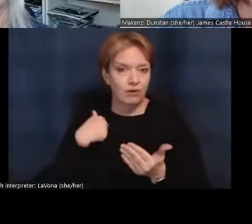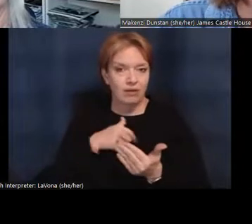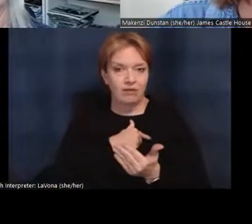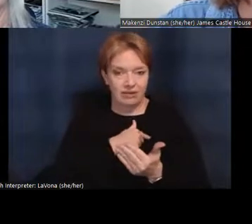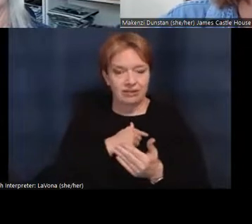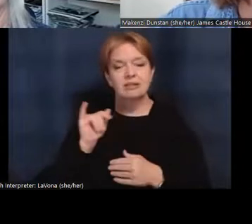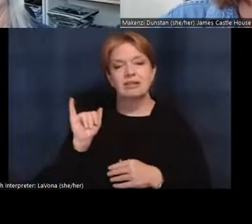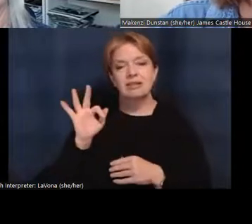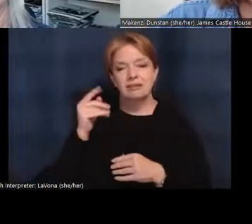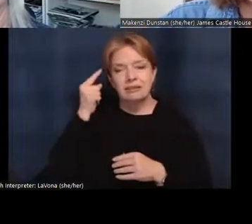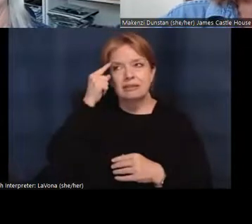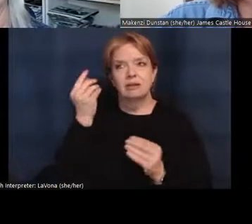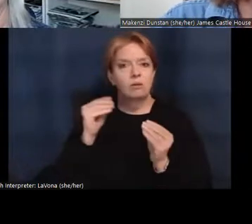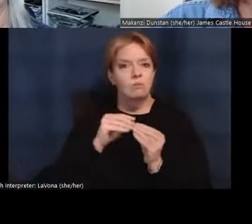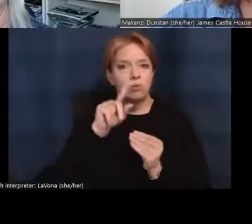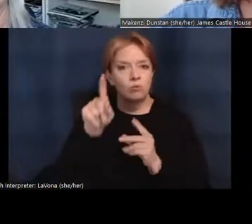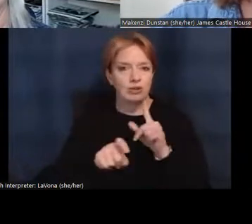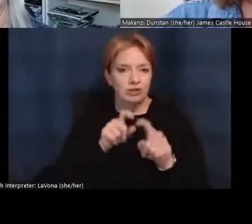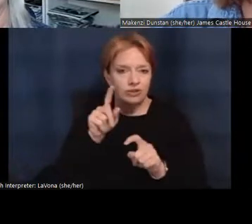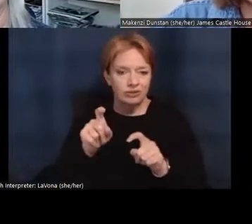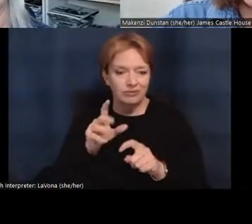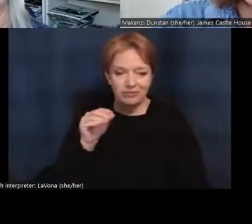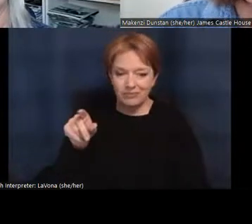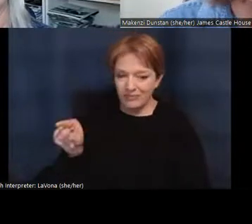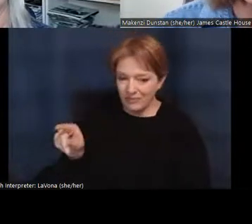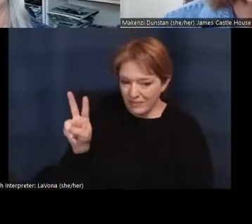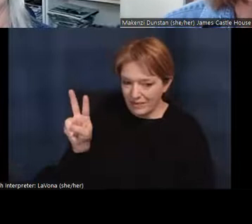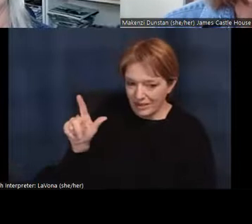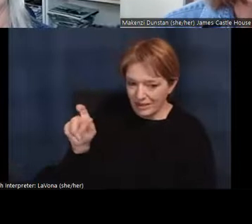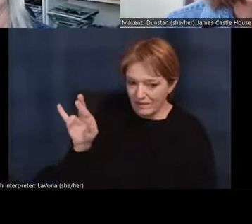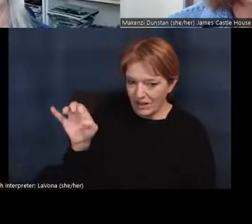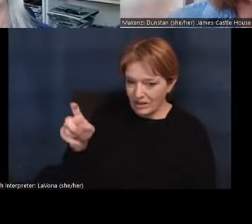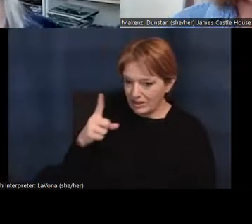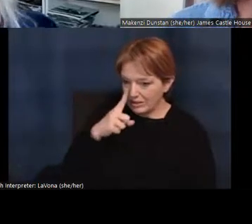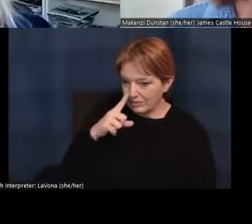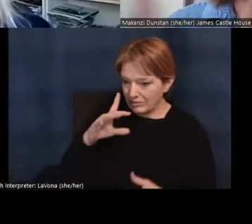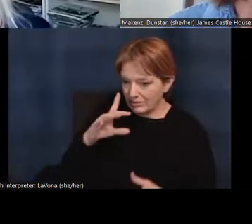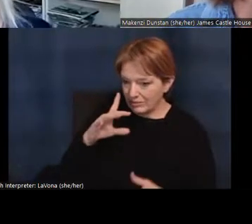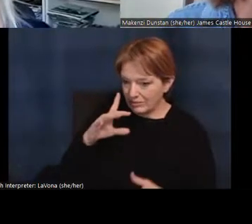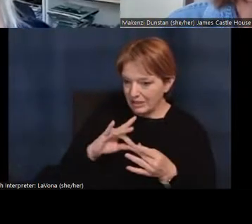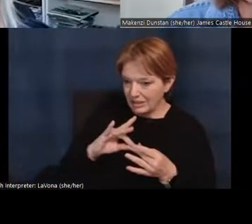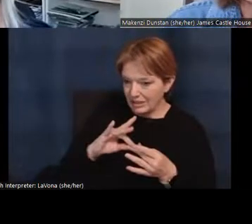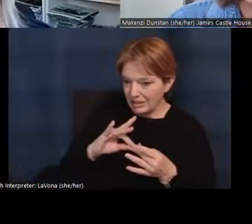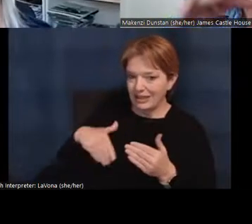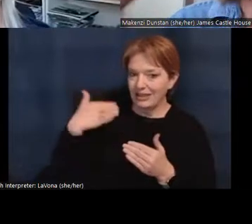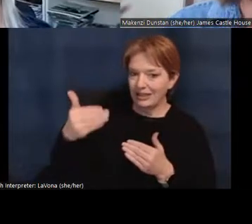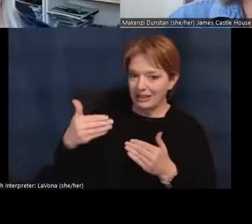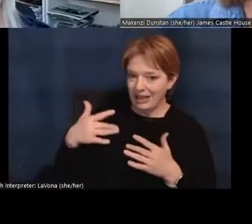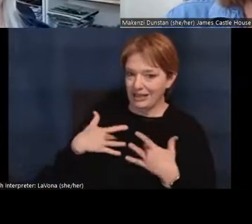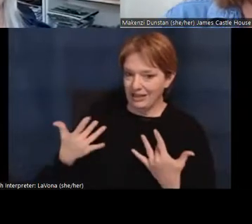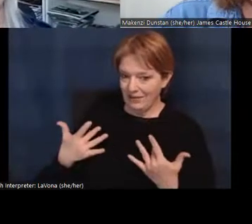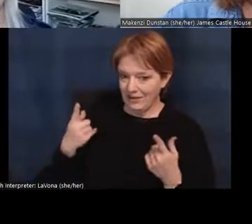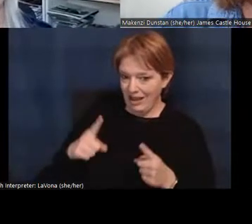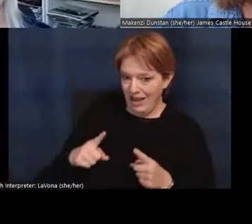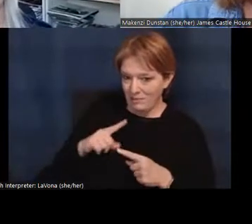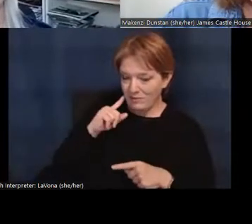have further questions or want to know. And Valerie, can you share real briefly an additional event happening in the HAHS